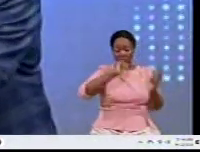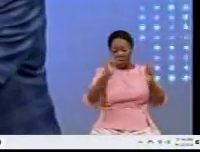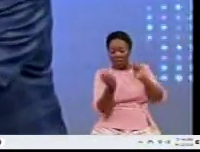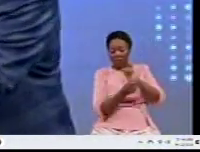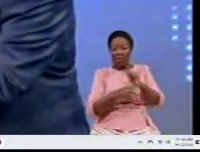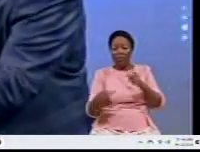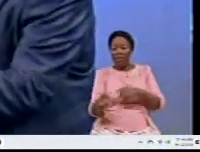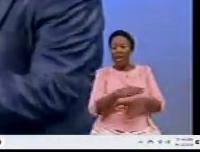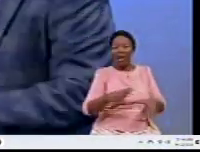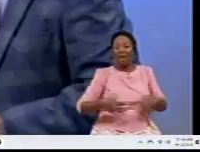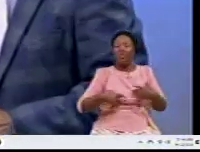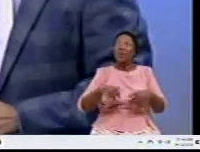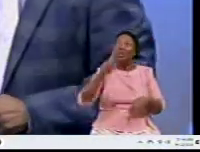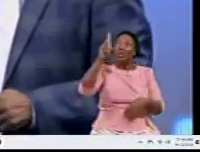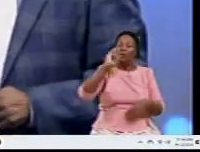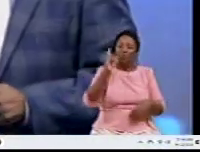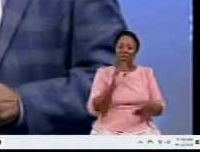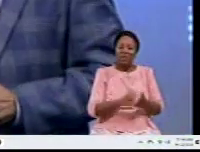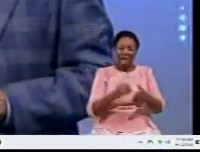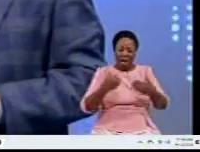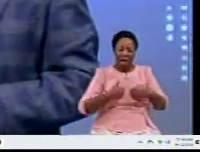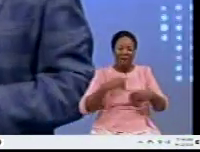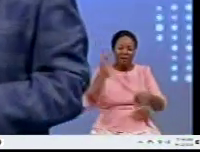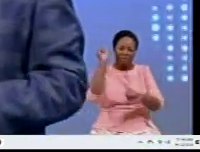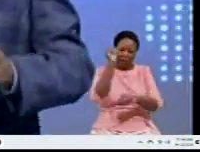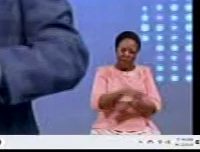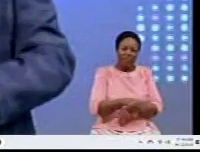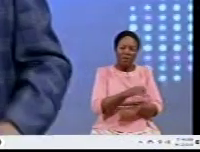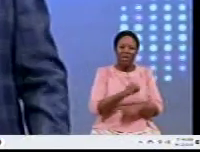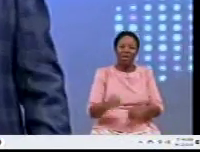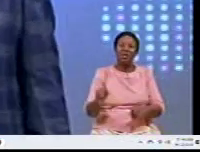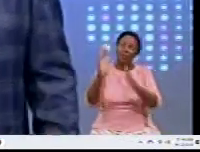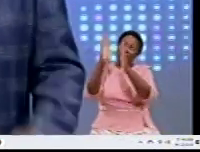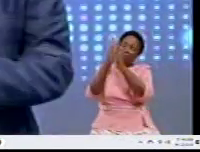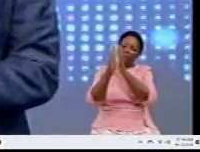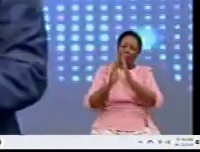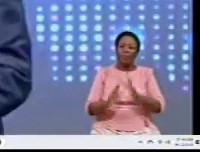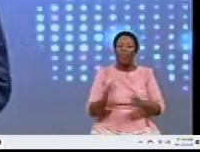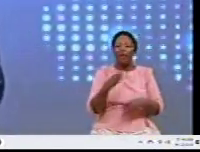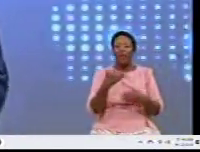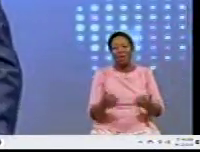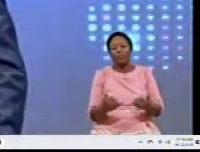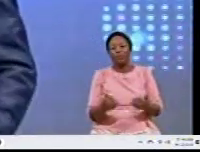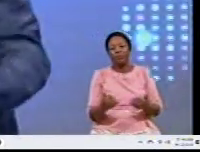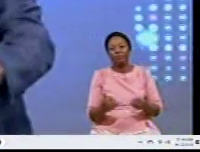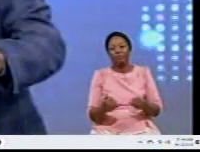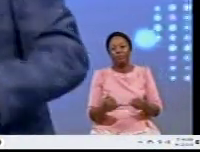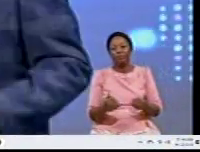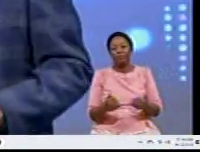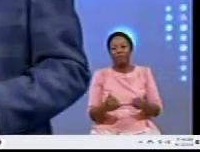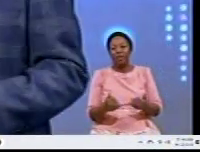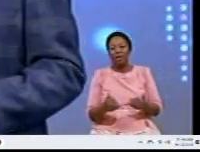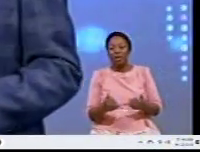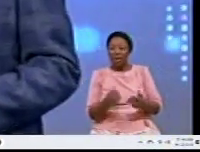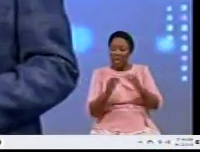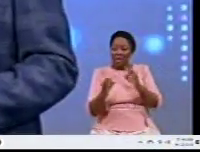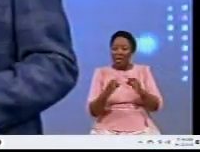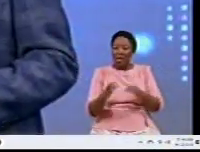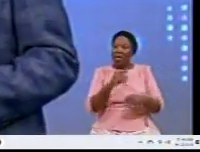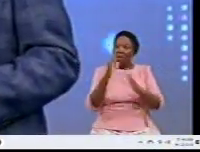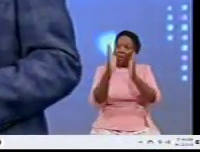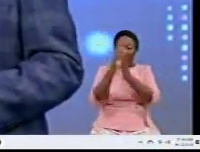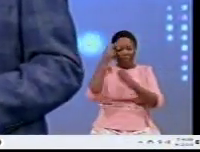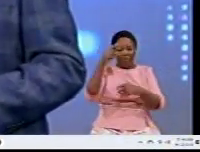is the one that has prevailing intercession. Now he prays for sinners to become